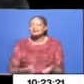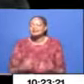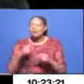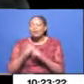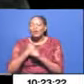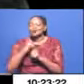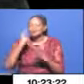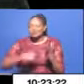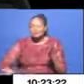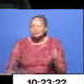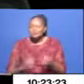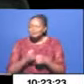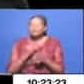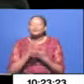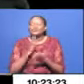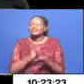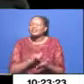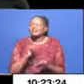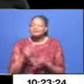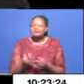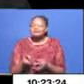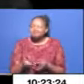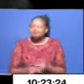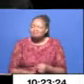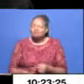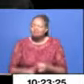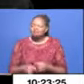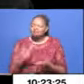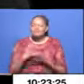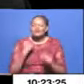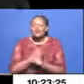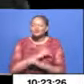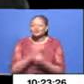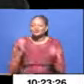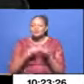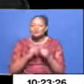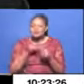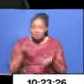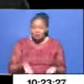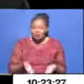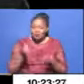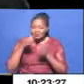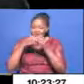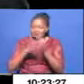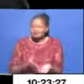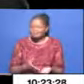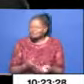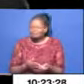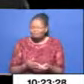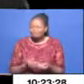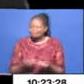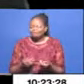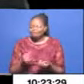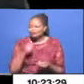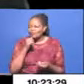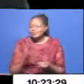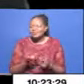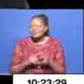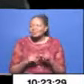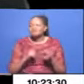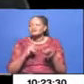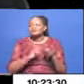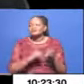that it doesn't work. Because if you refine politics, most of these current leaders, sadly, will not be there. Mm-hmm. And then number two is the